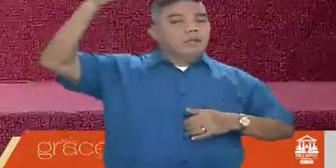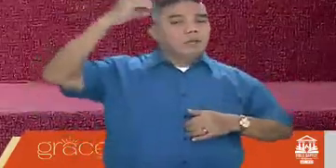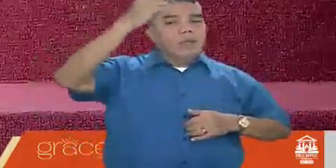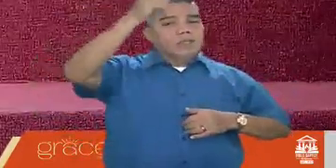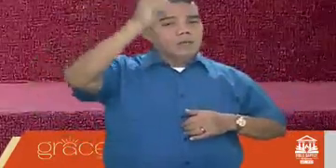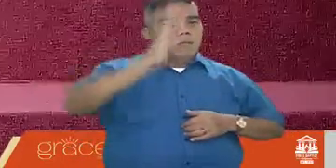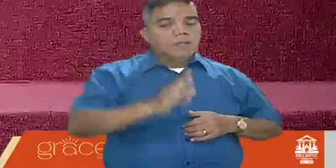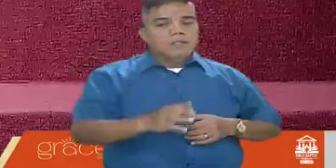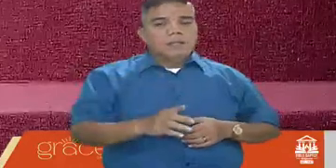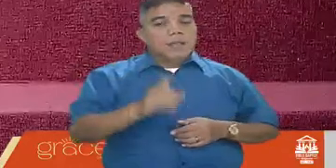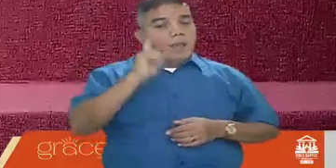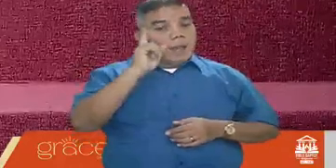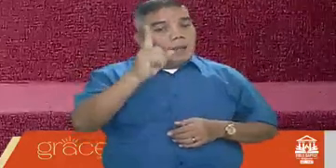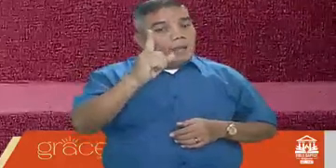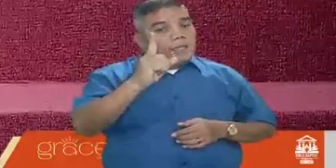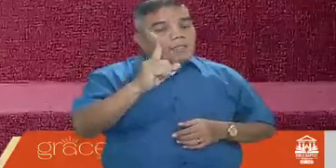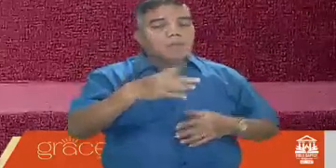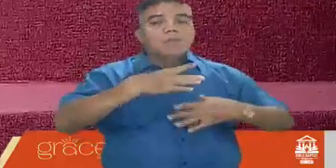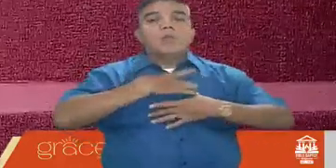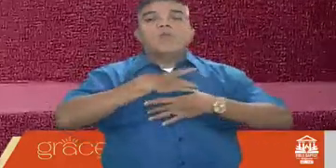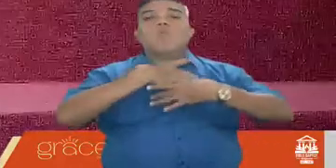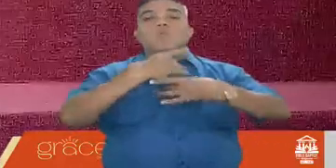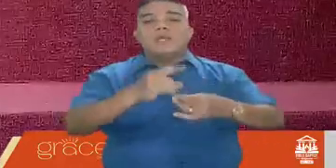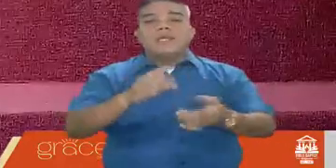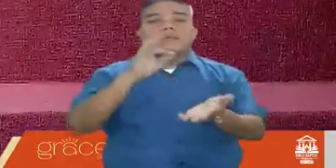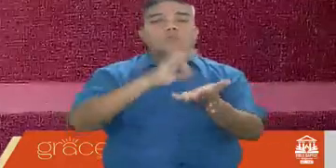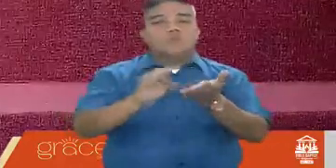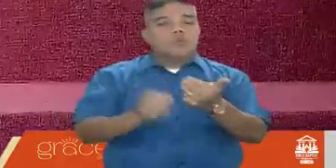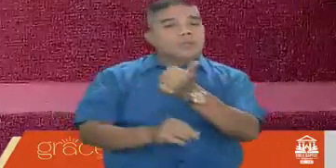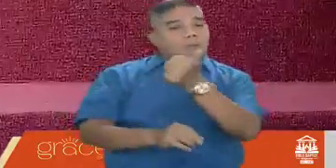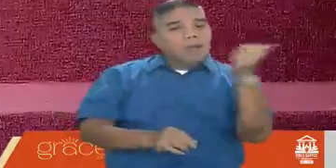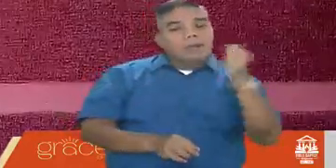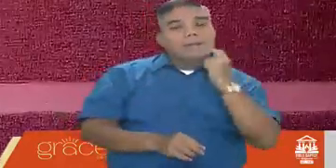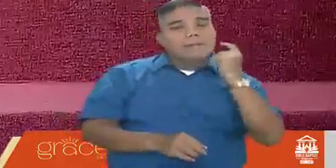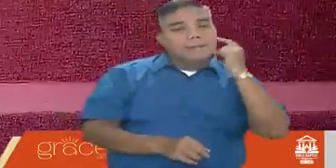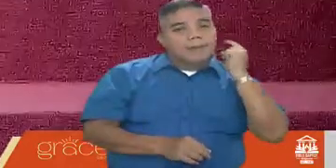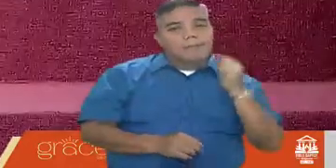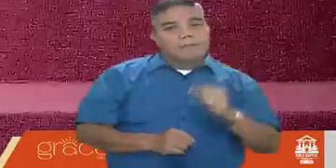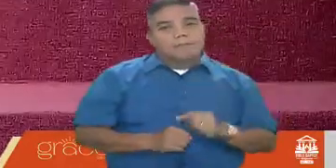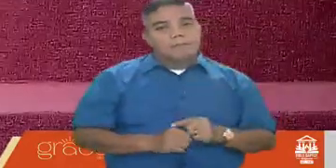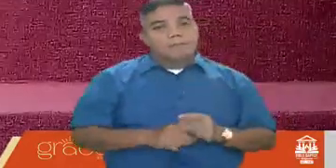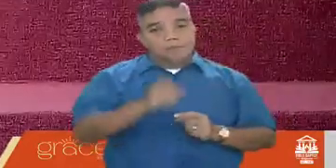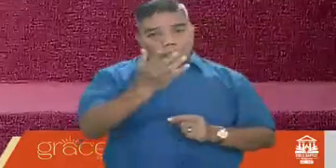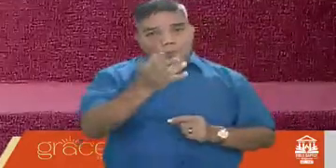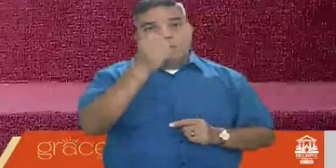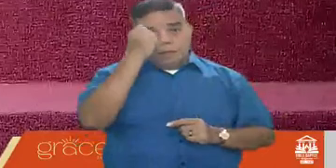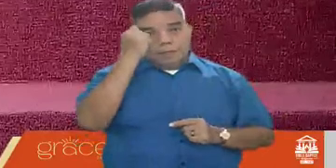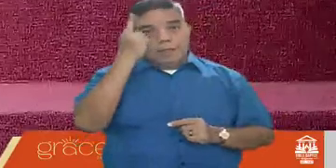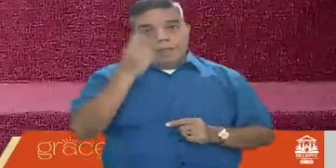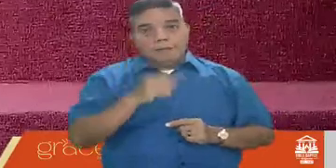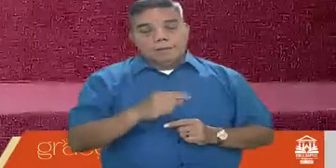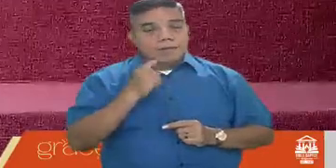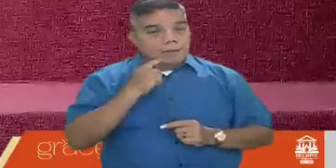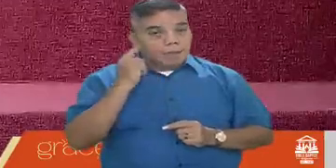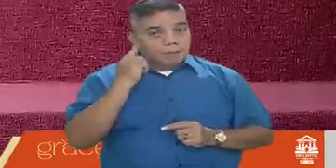God unless we are willing to forgive. You agree with that one?